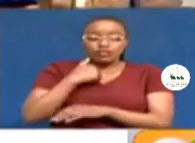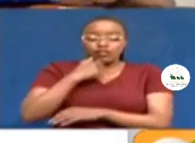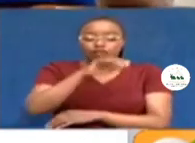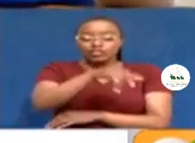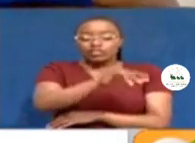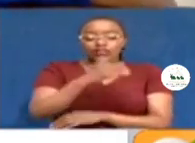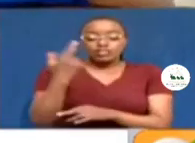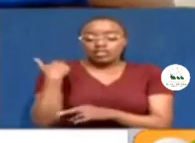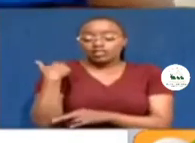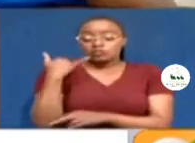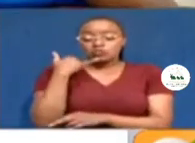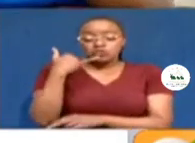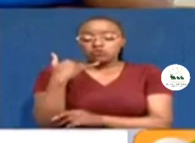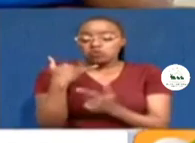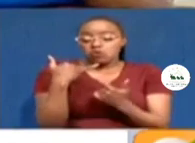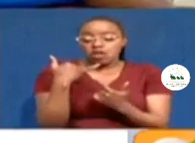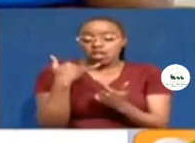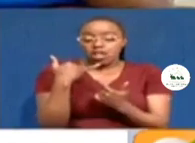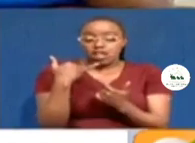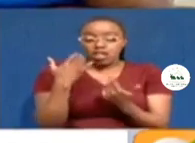phone and